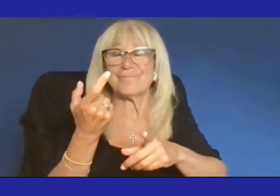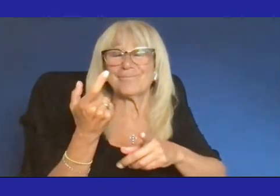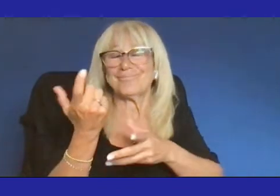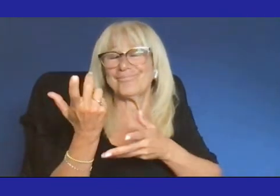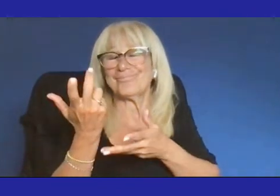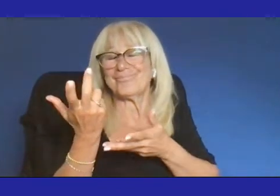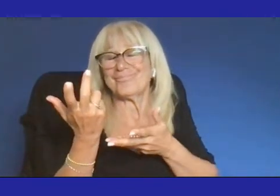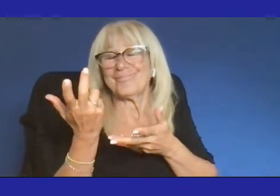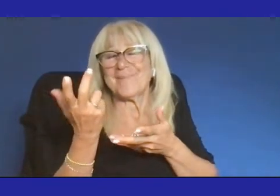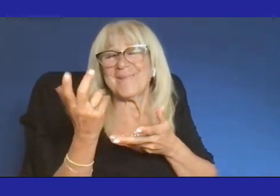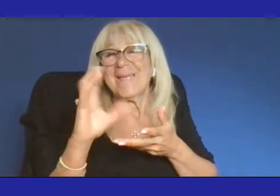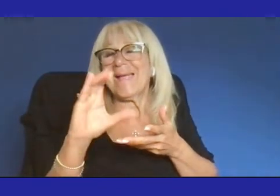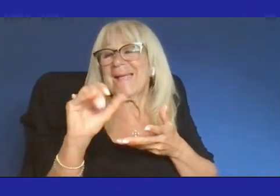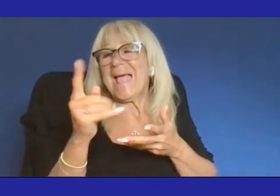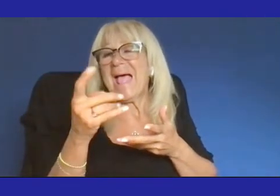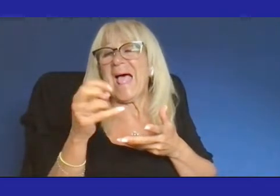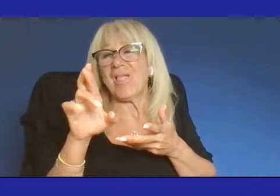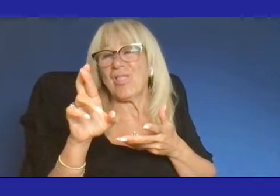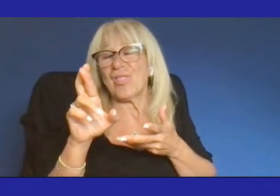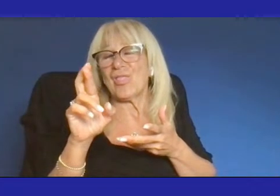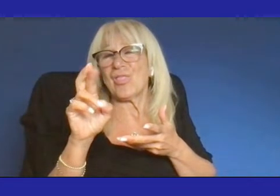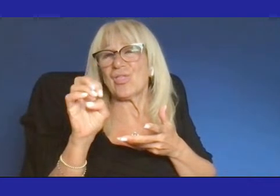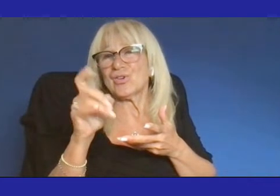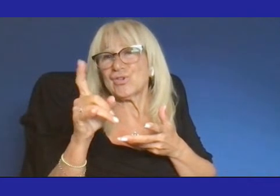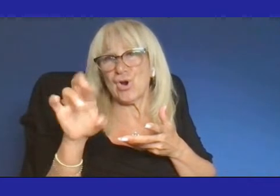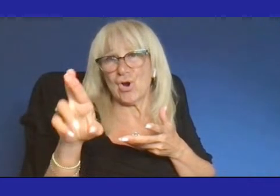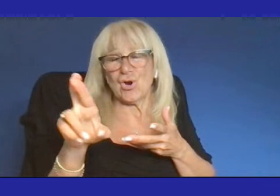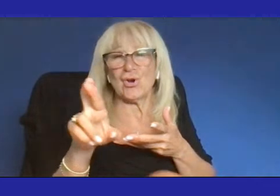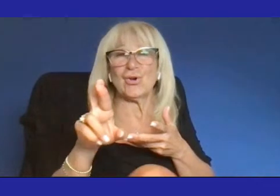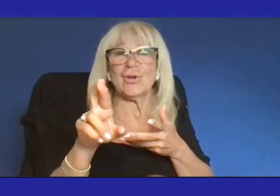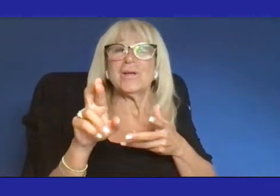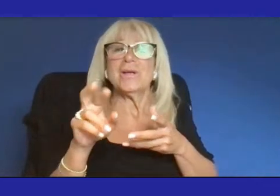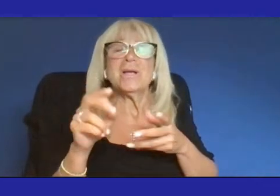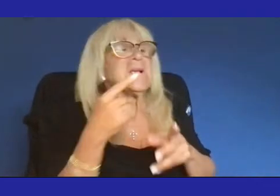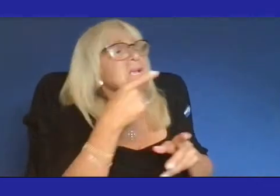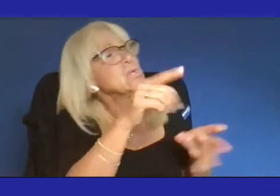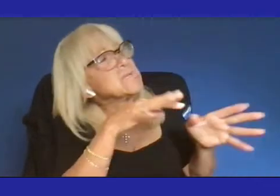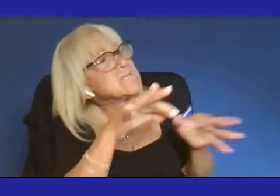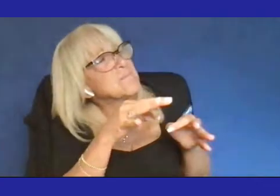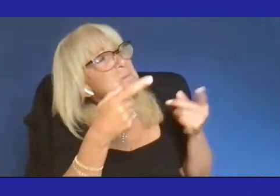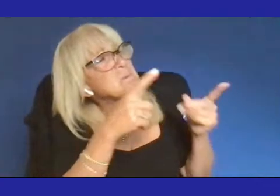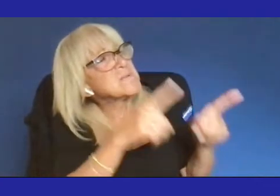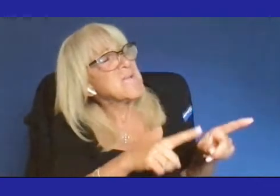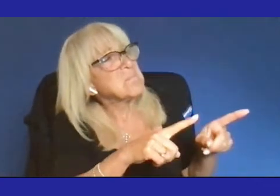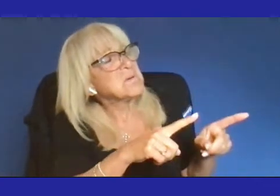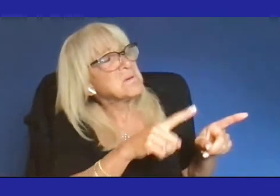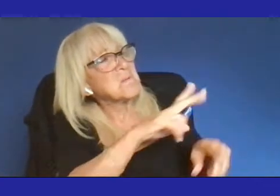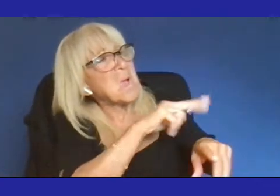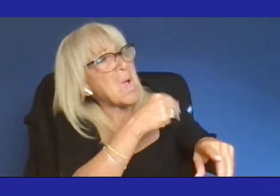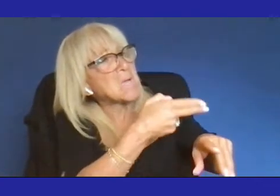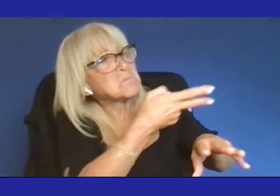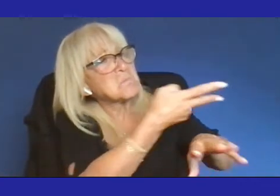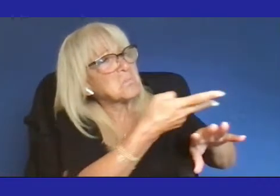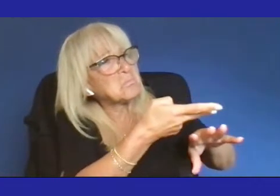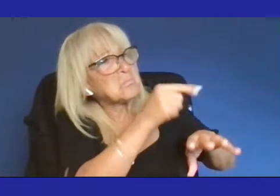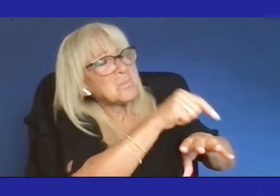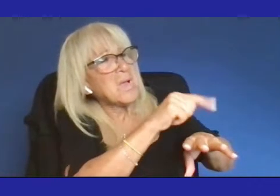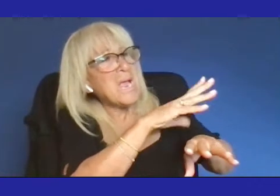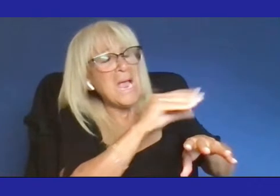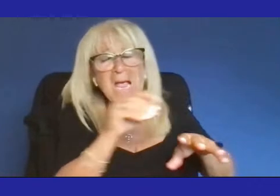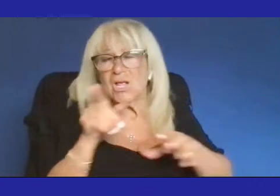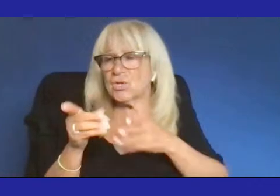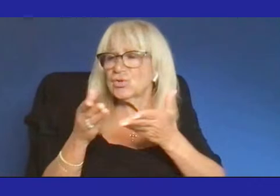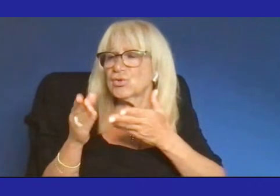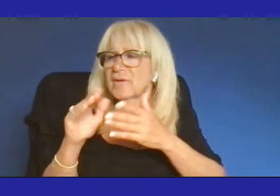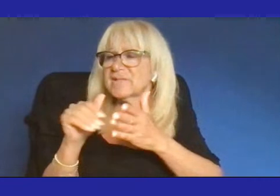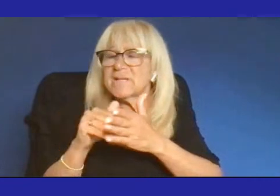Could you summarize for me what's done at the bedside and what's done at the surgery center? Sure. So at the bedside, I would